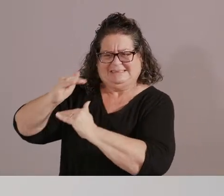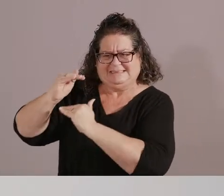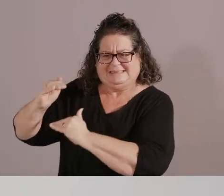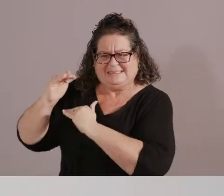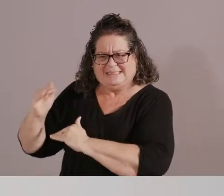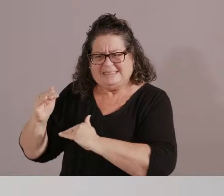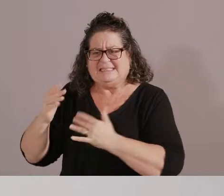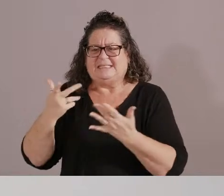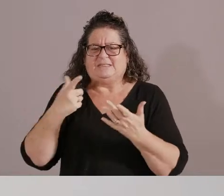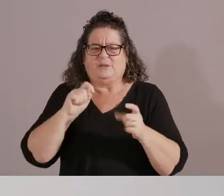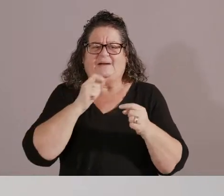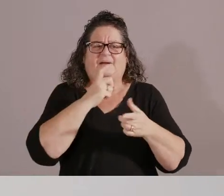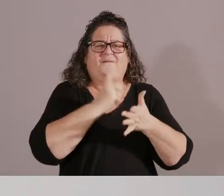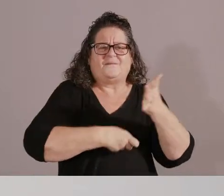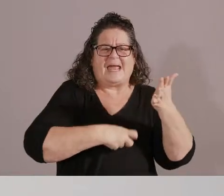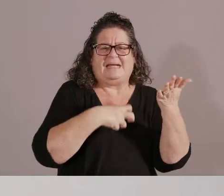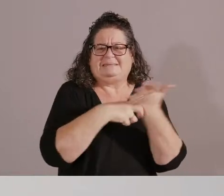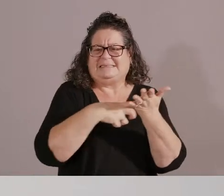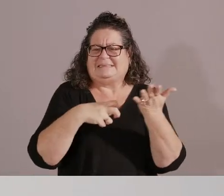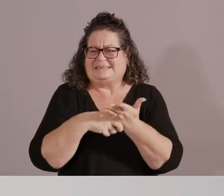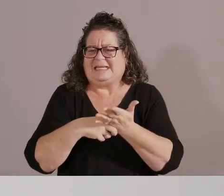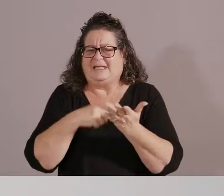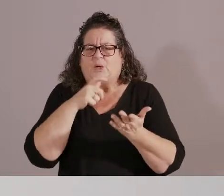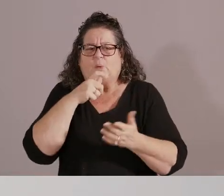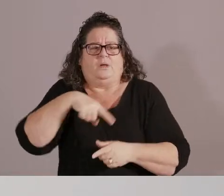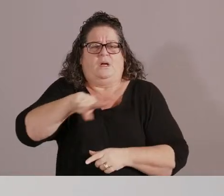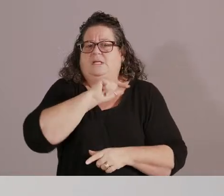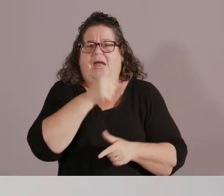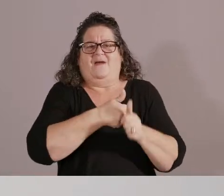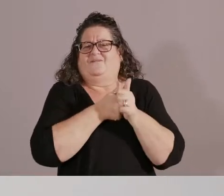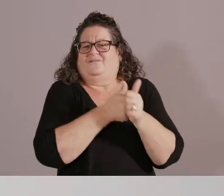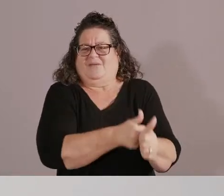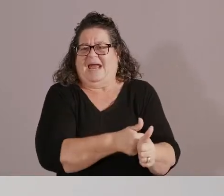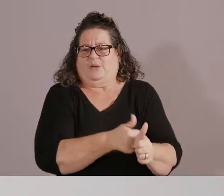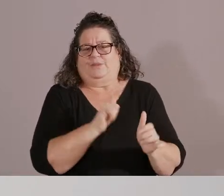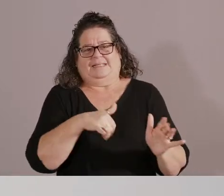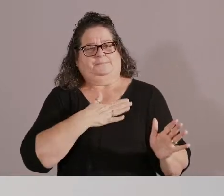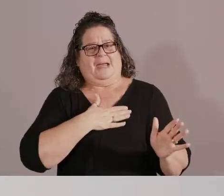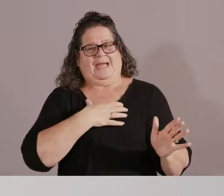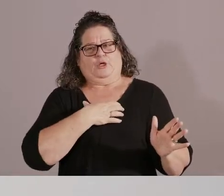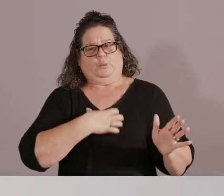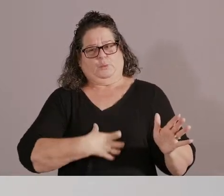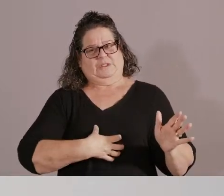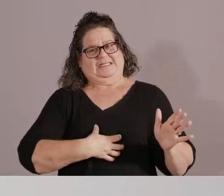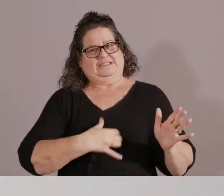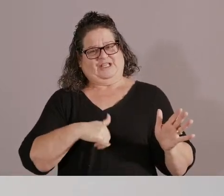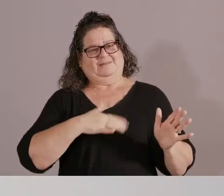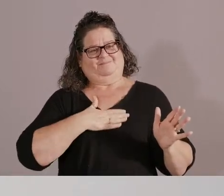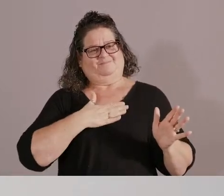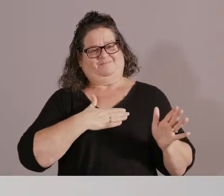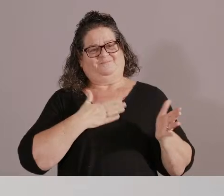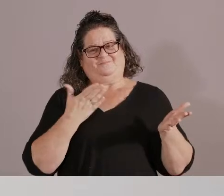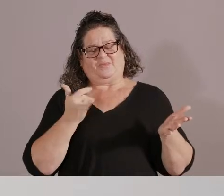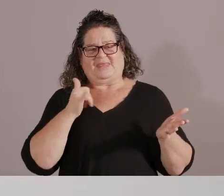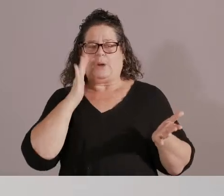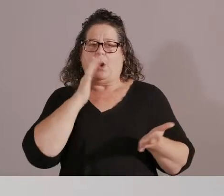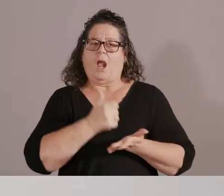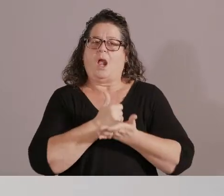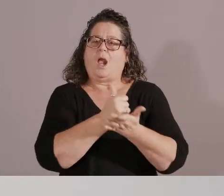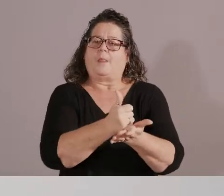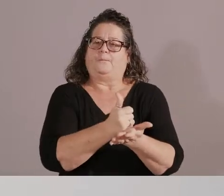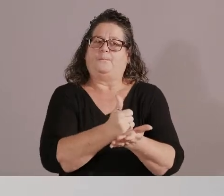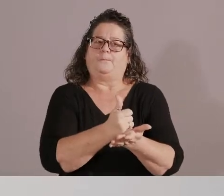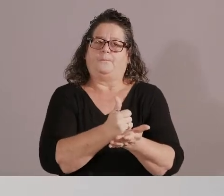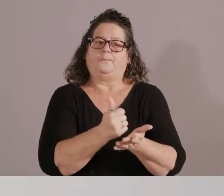limitations on occupancy that are in place right now. That would be the most helpful thing. So